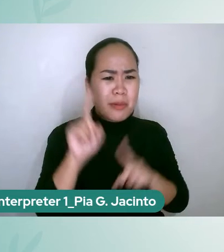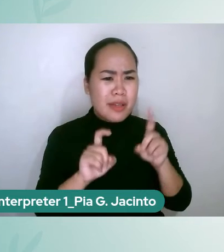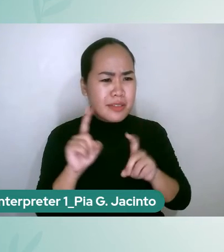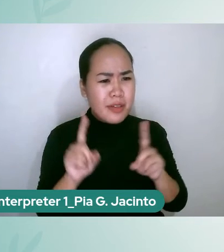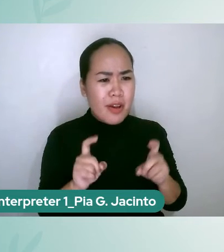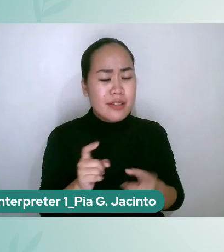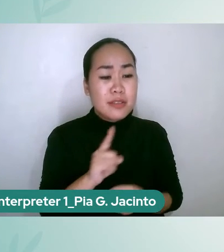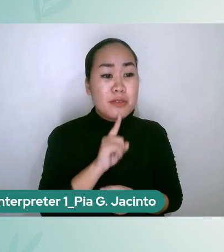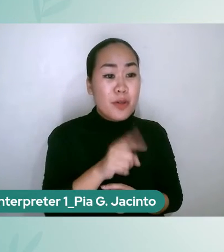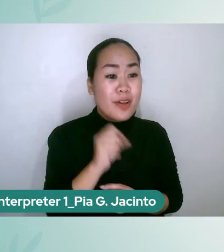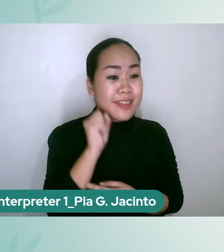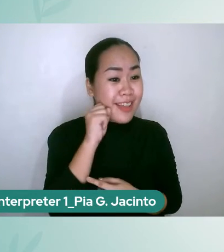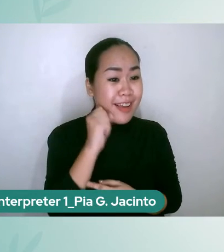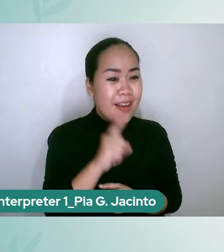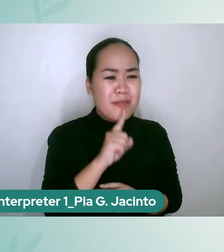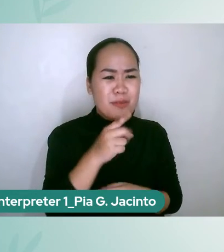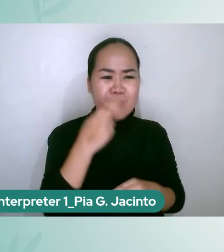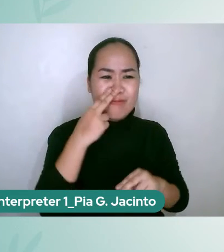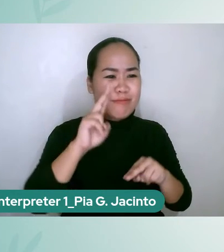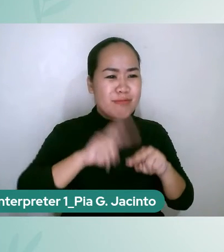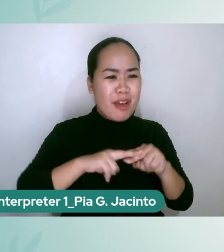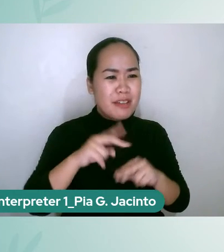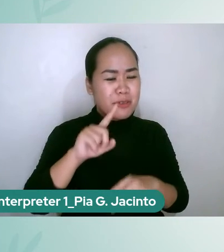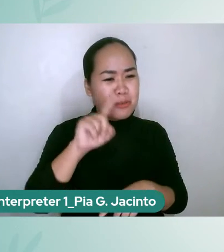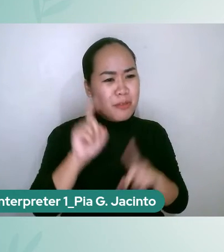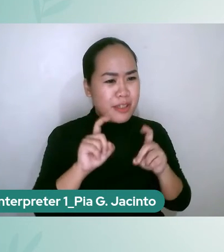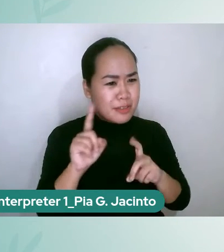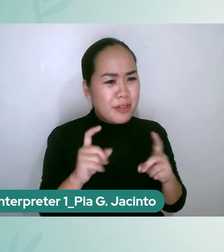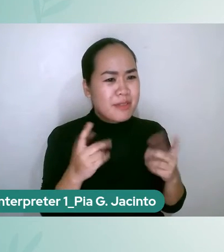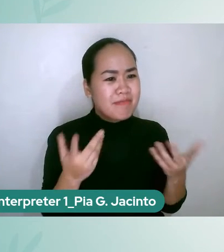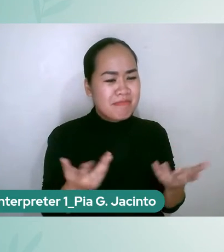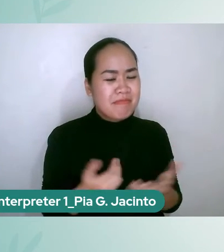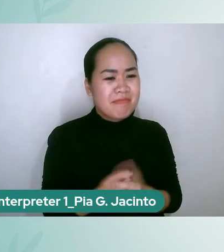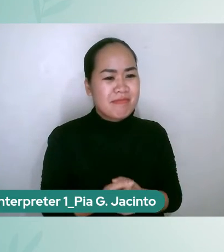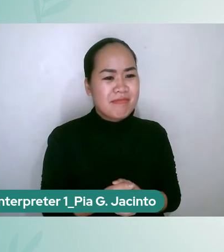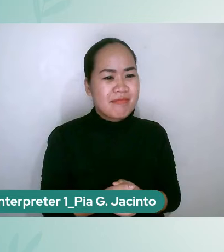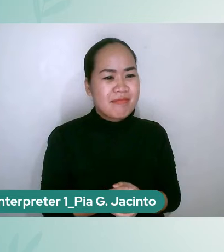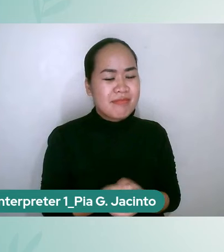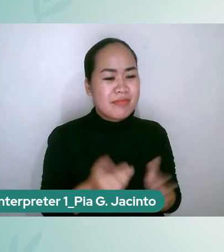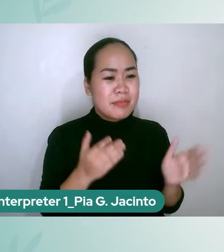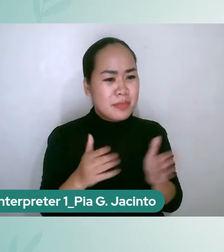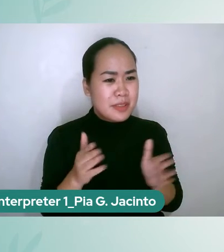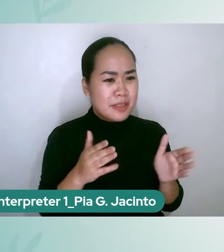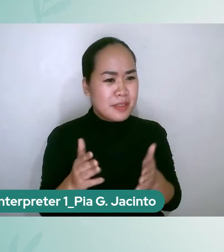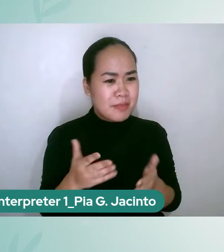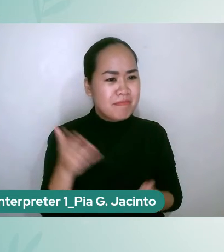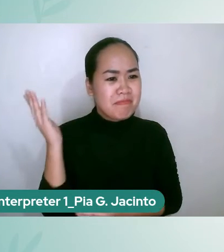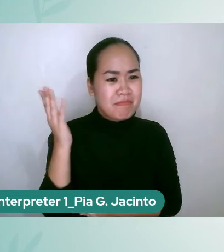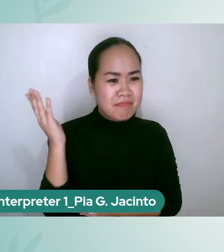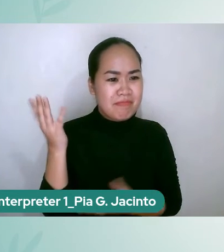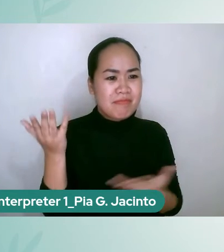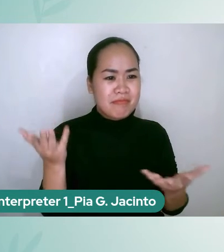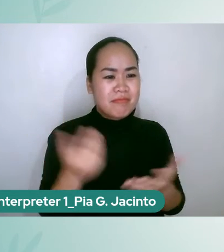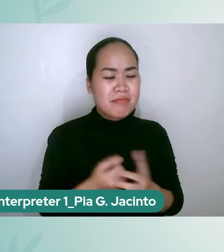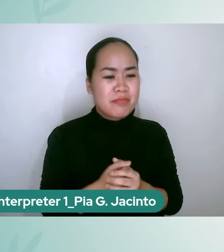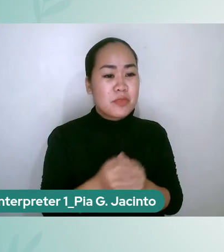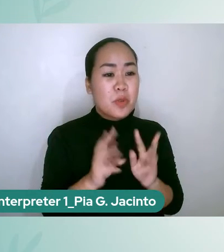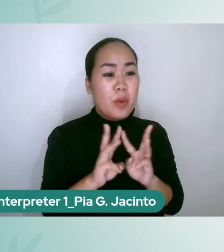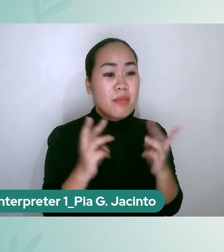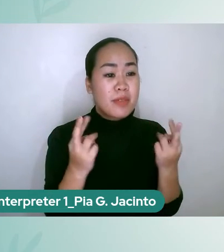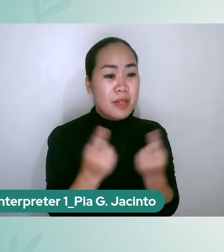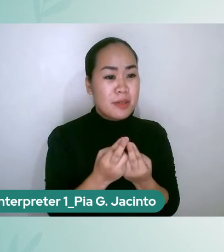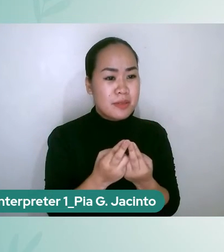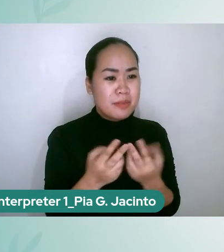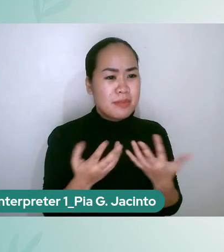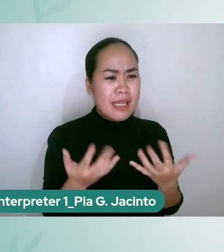was quite fun to have those questions that you have been peppering the presentations, the webinar, all